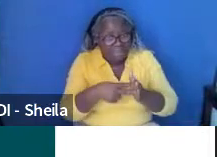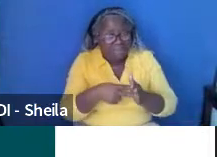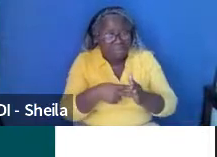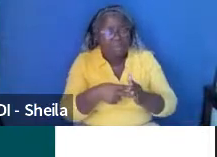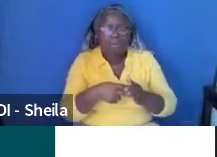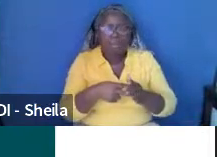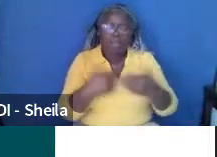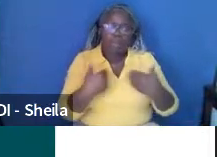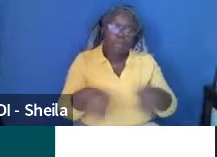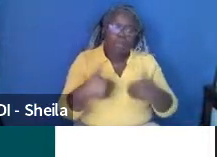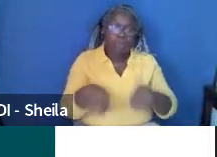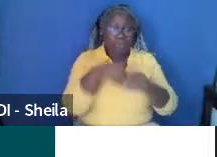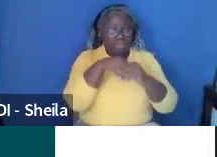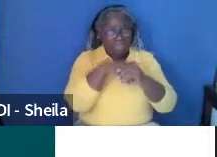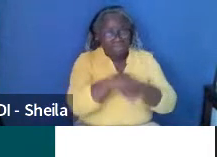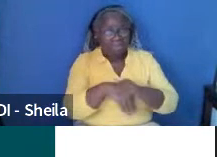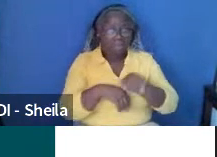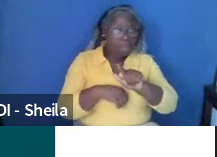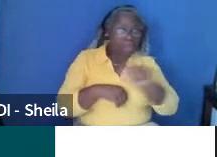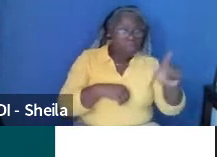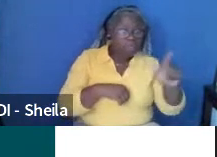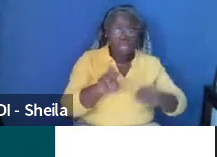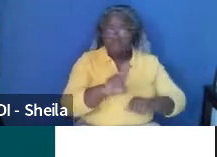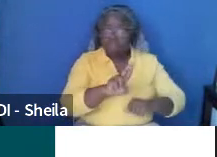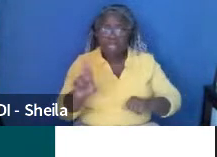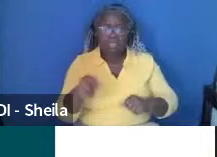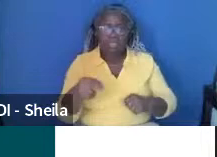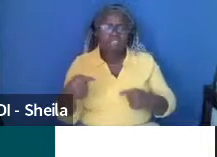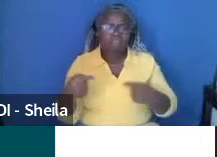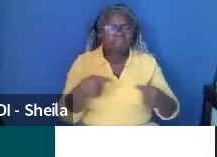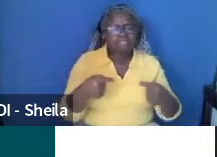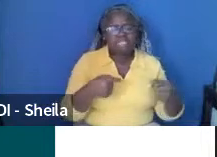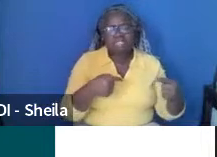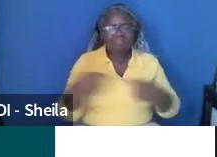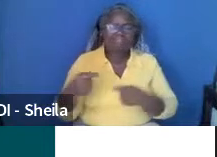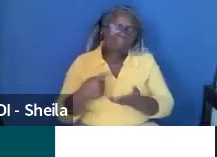So that's the stress test room. Then